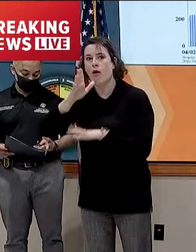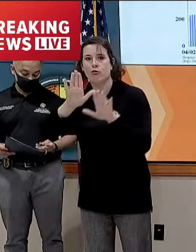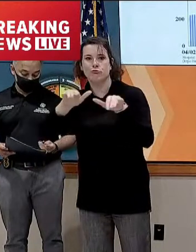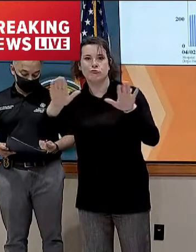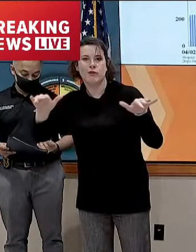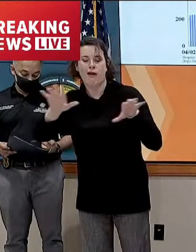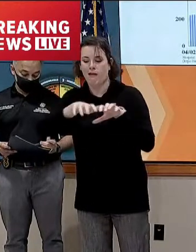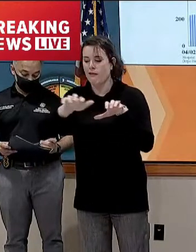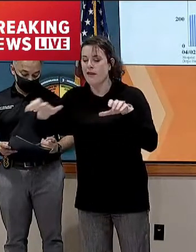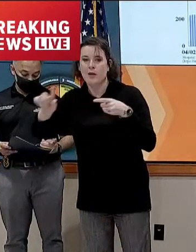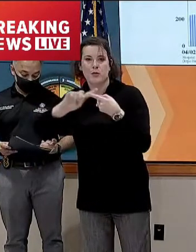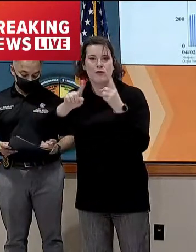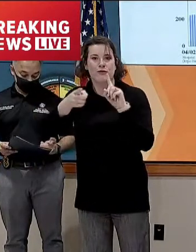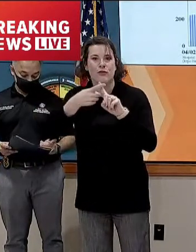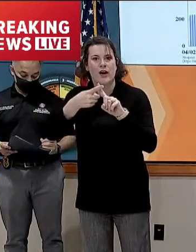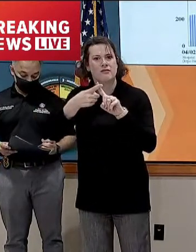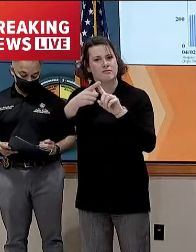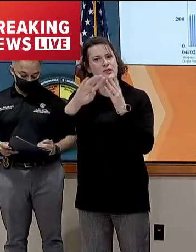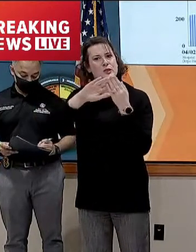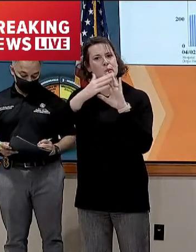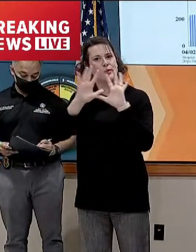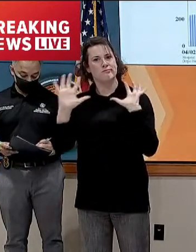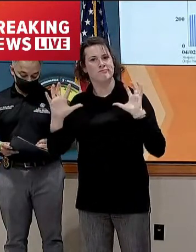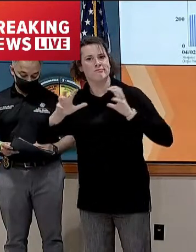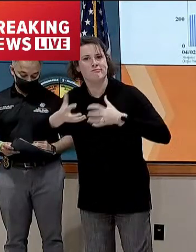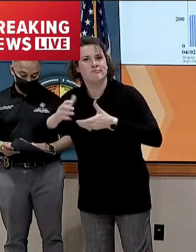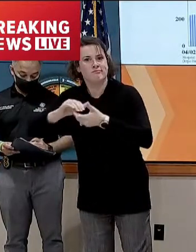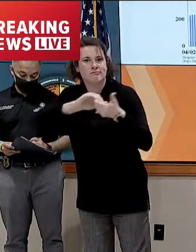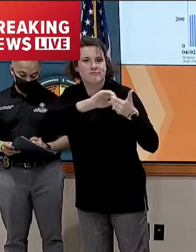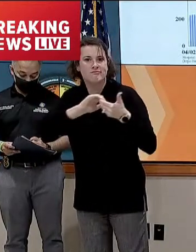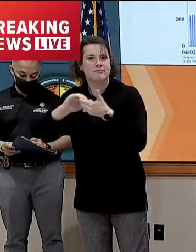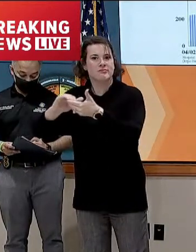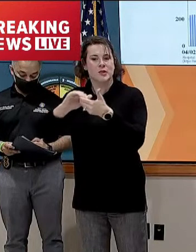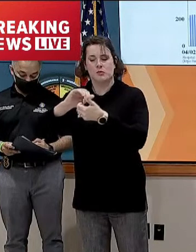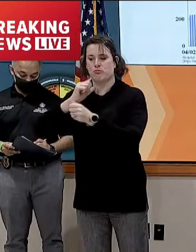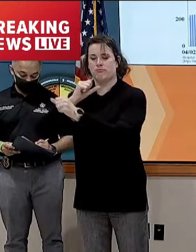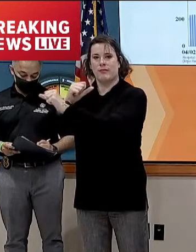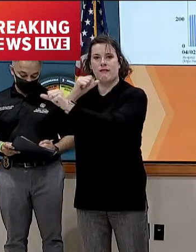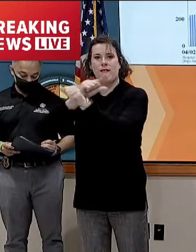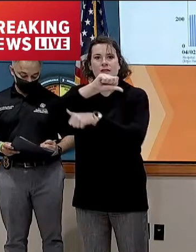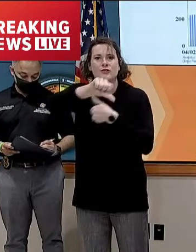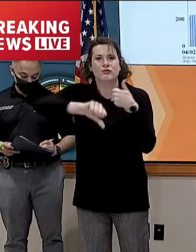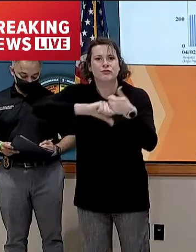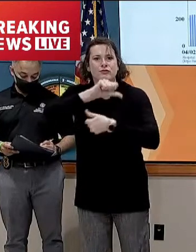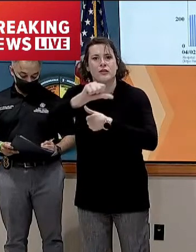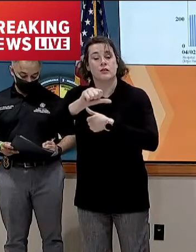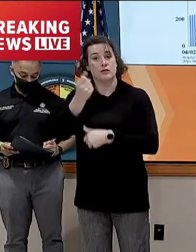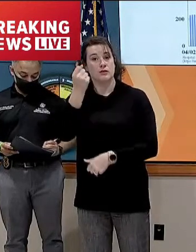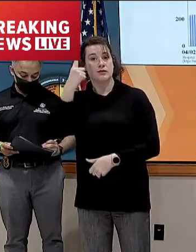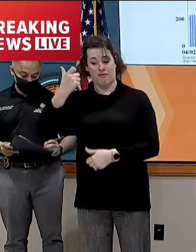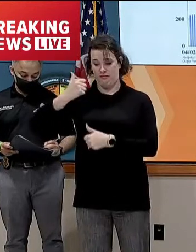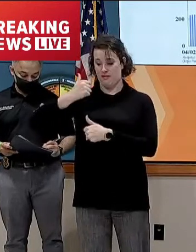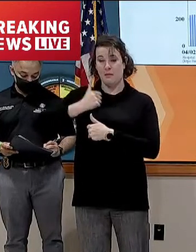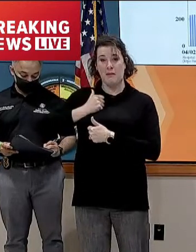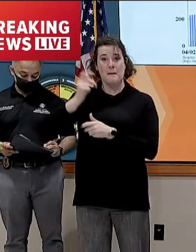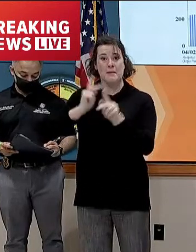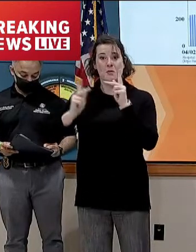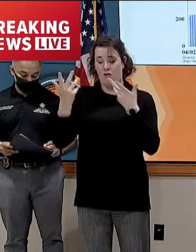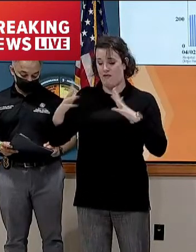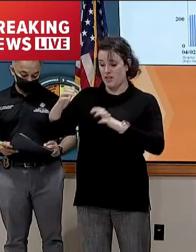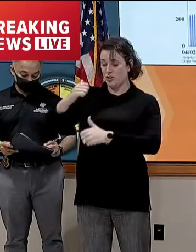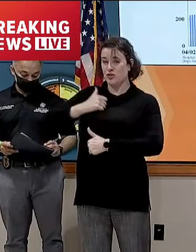friend, coming together as a community and protecting one another's lives, protecting our veterans, the